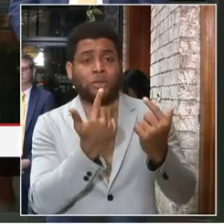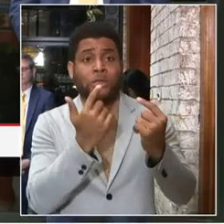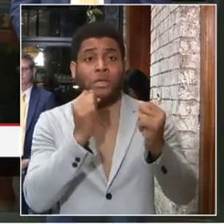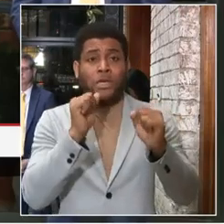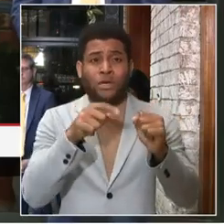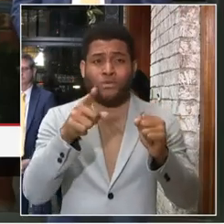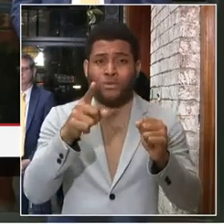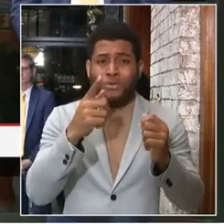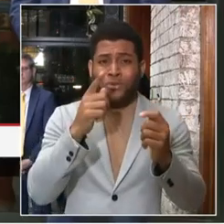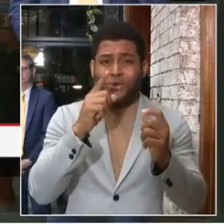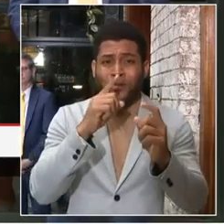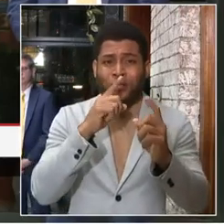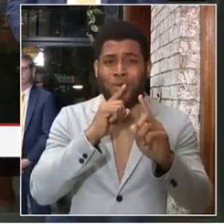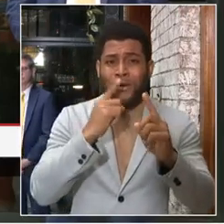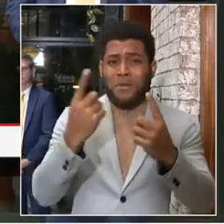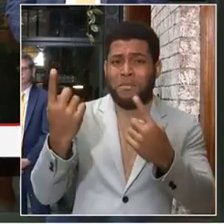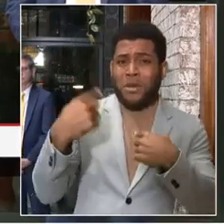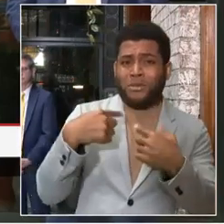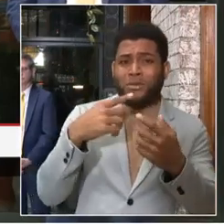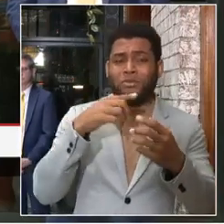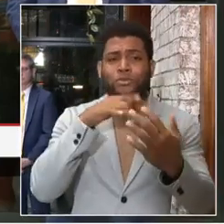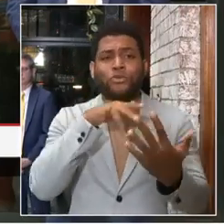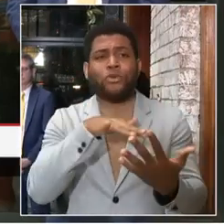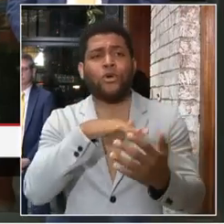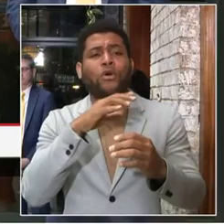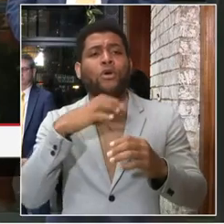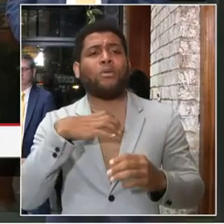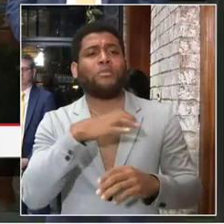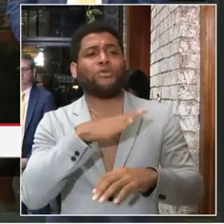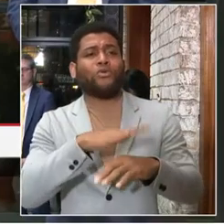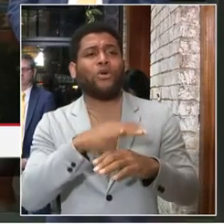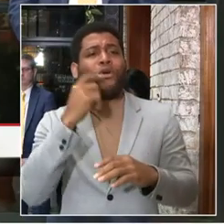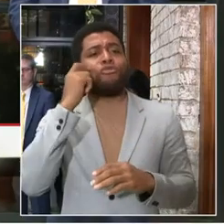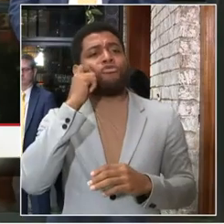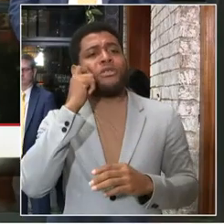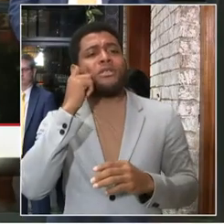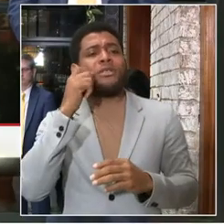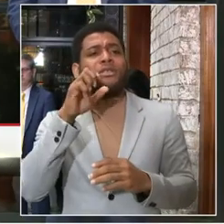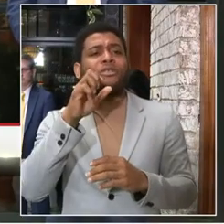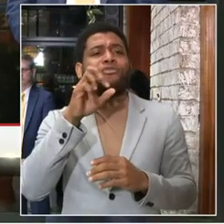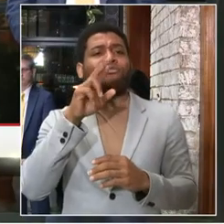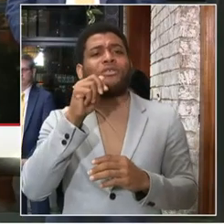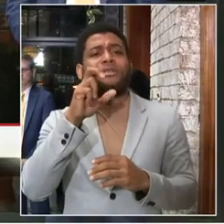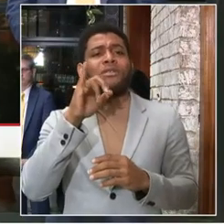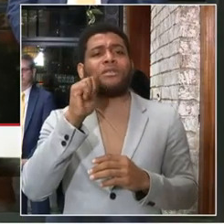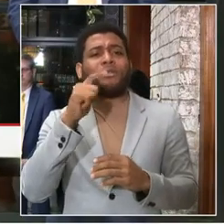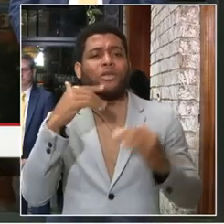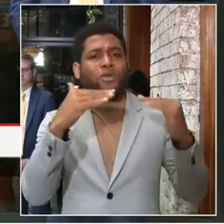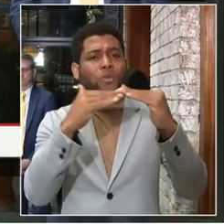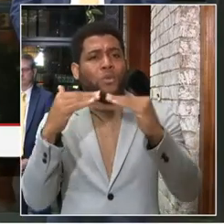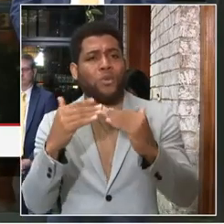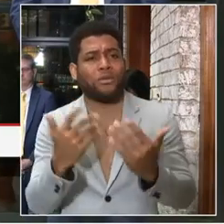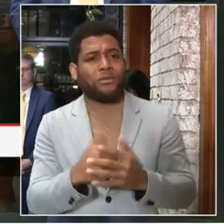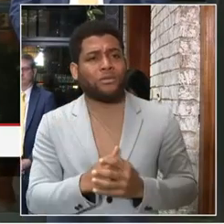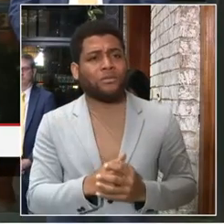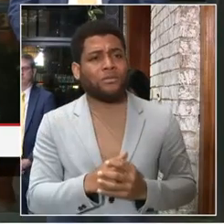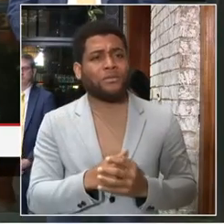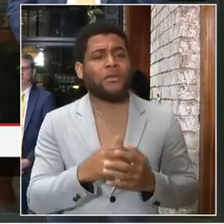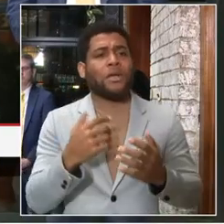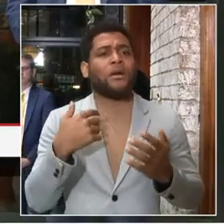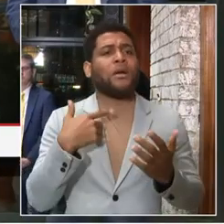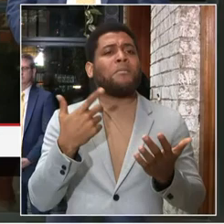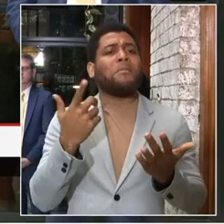Council on the Racial Equity put out that questioned the effectiveness